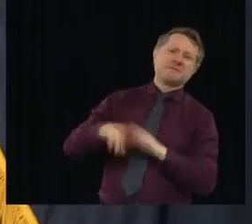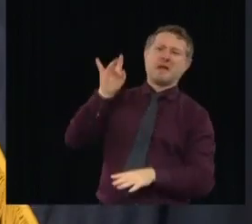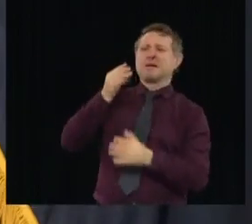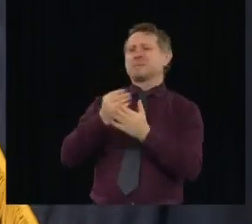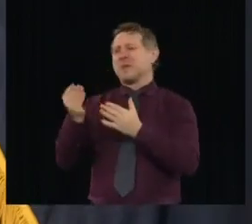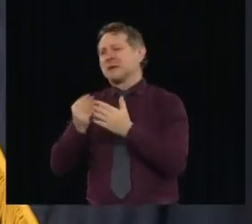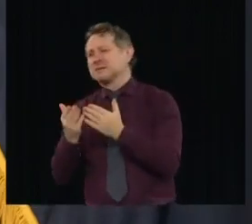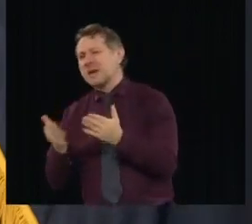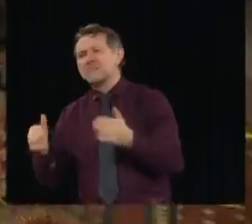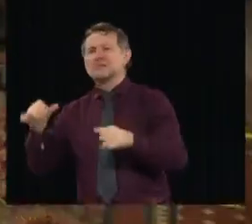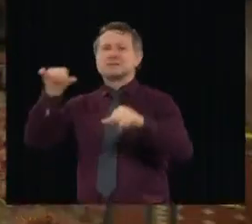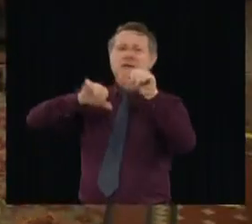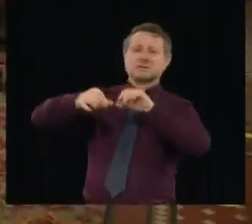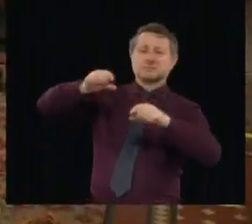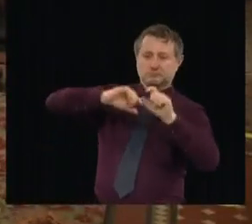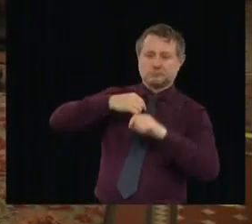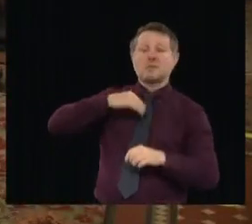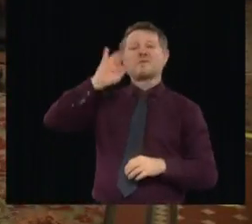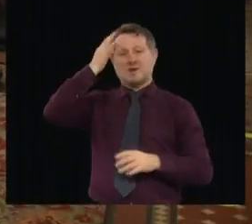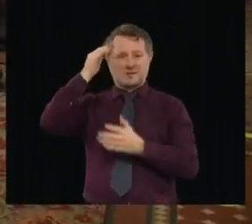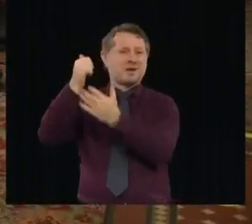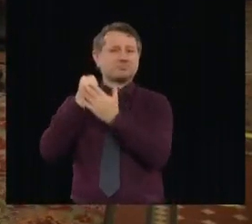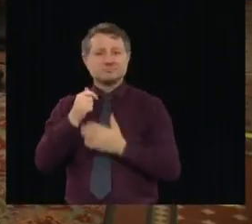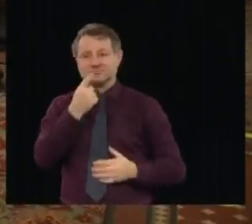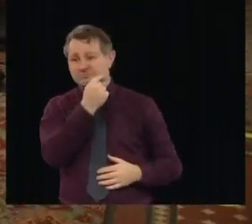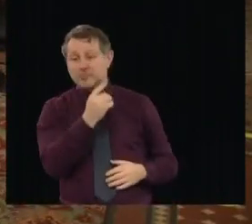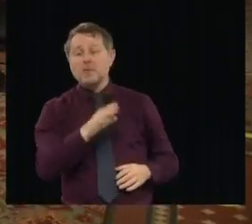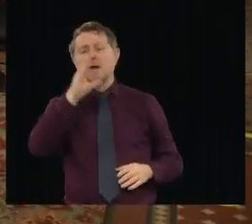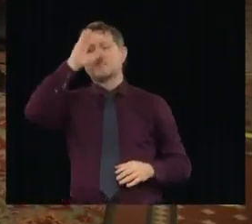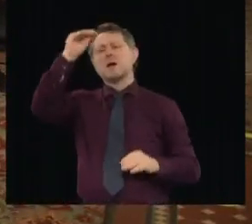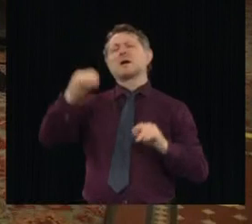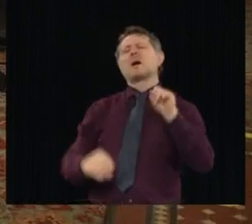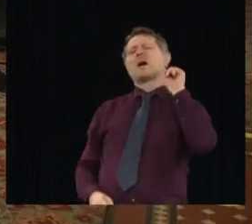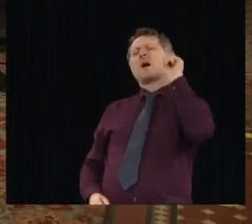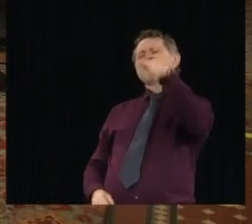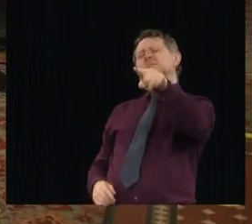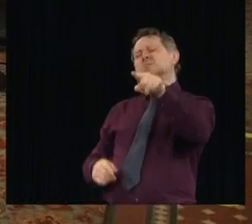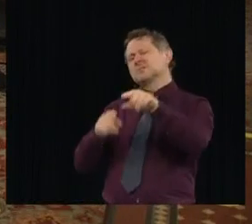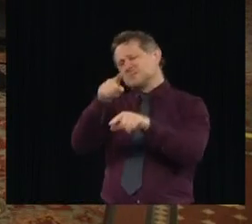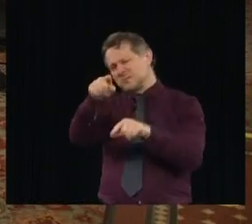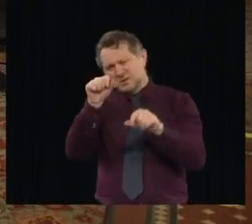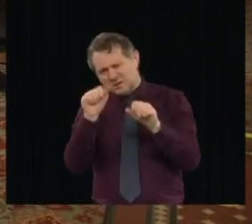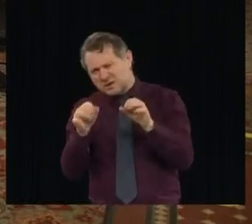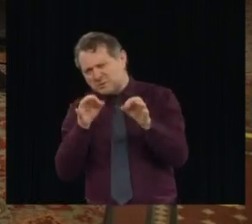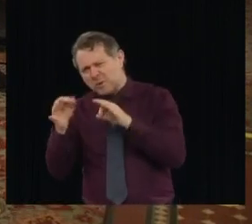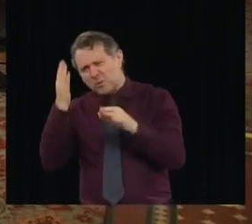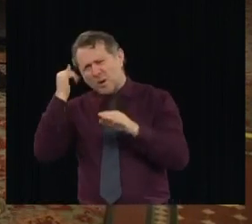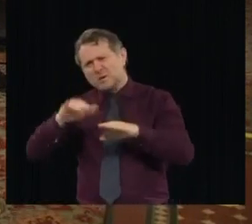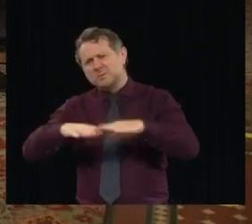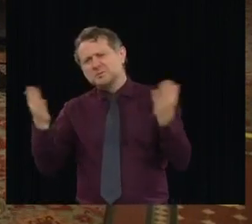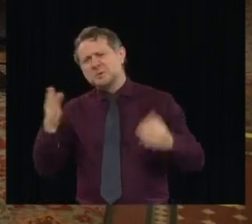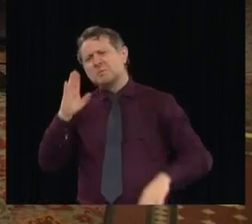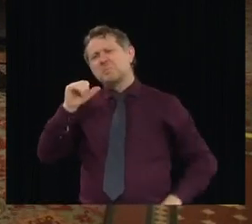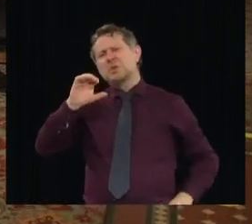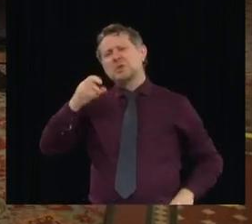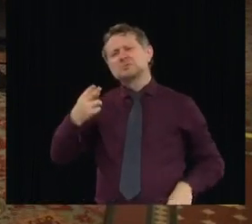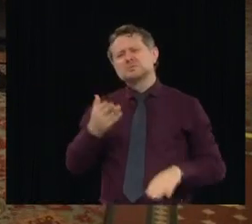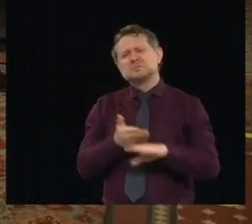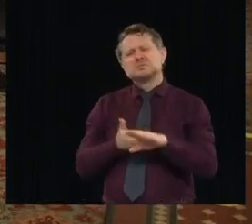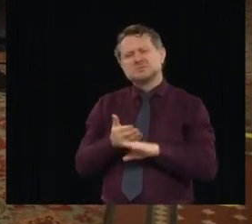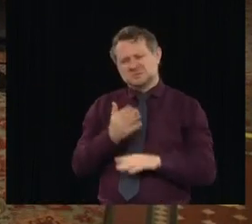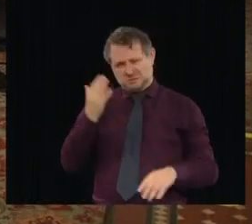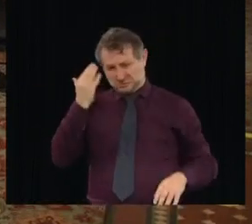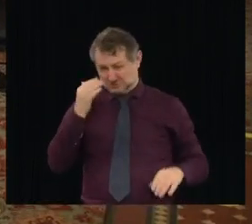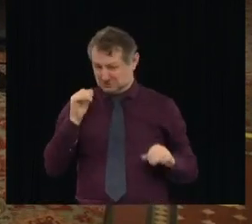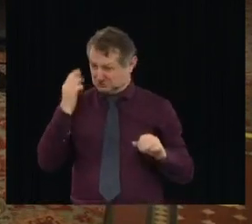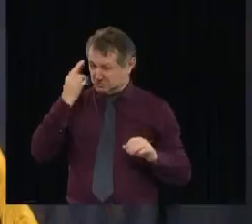in. Can you explain your rationale for reopening the beaches, considering the potential kind of public health peril there? What was the calculation for